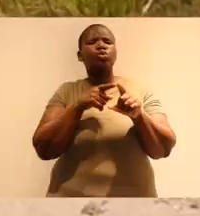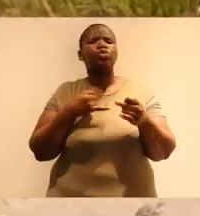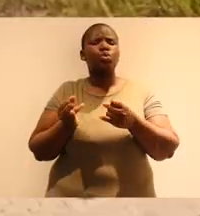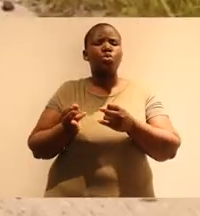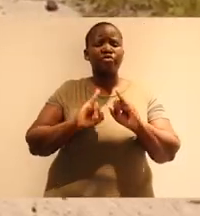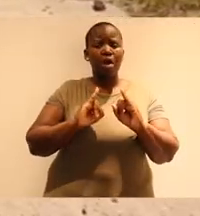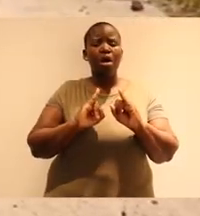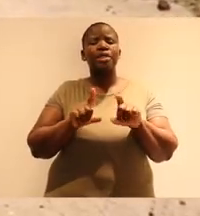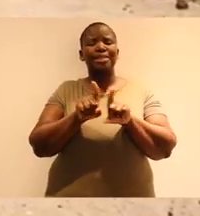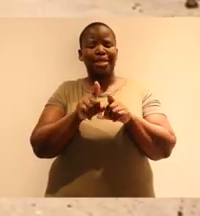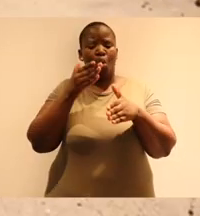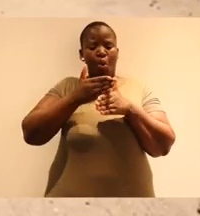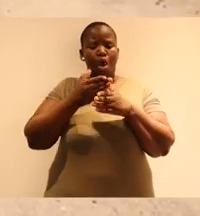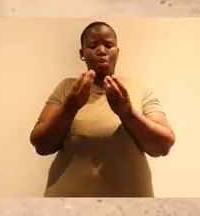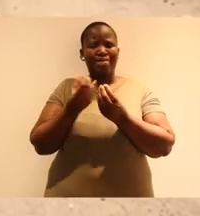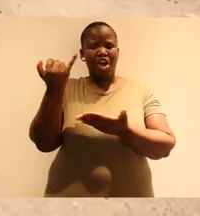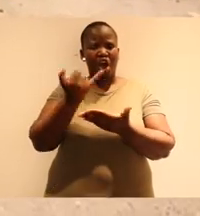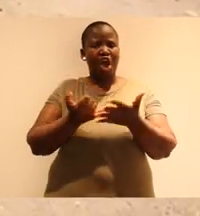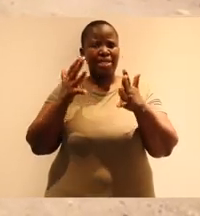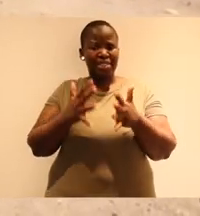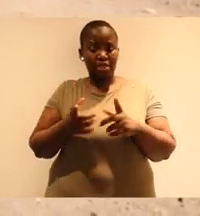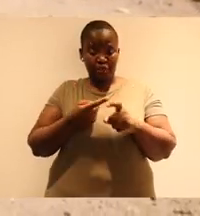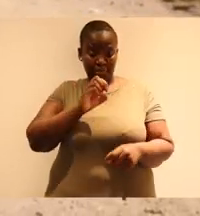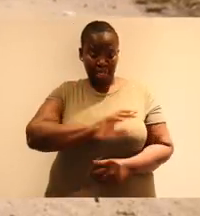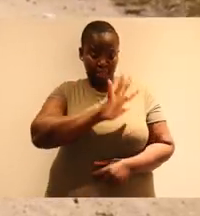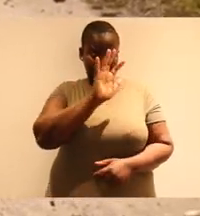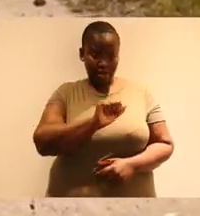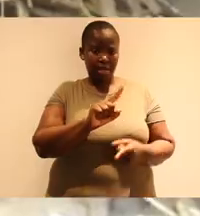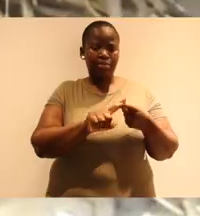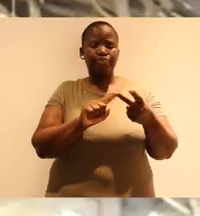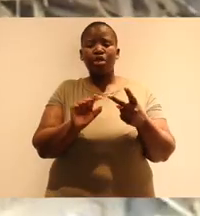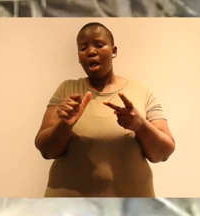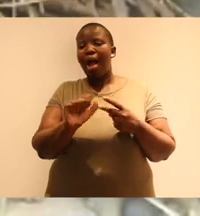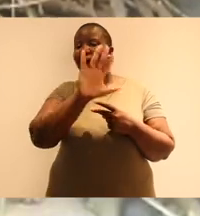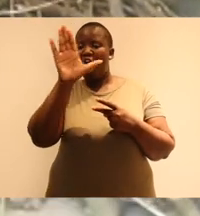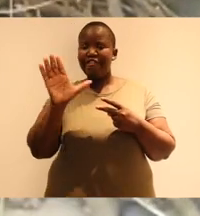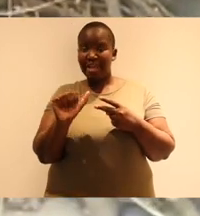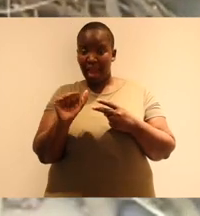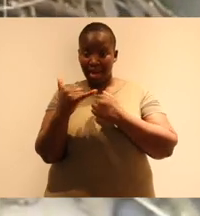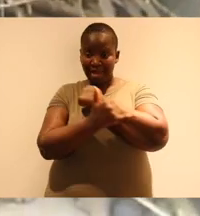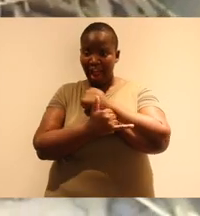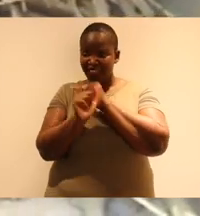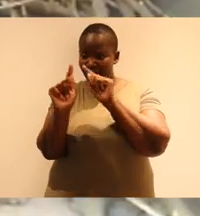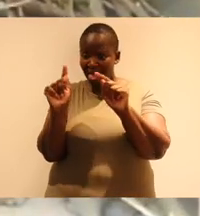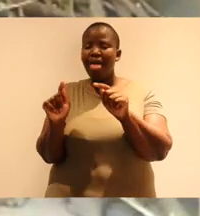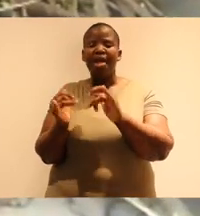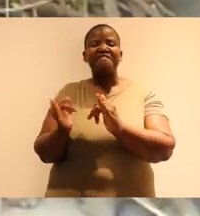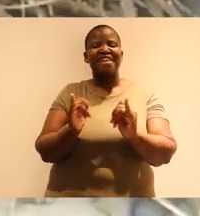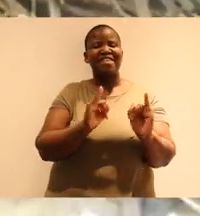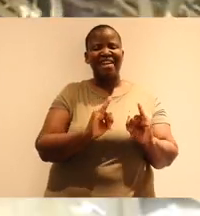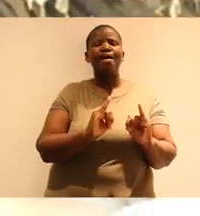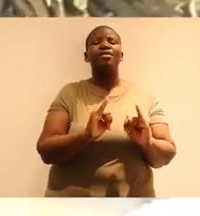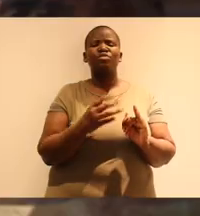with artists from both South Africa and from other African countries, whereby we had residency